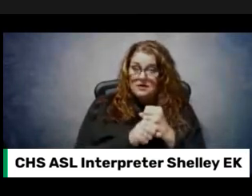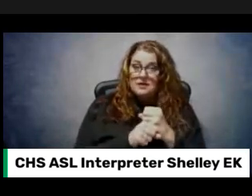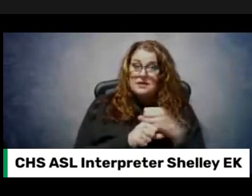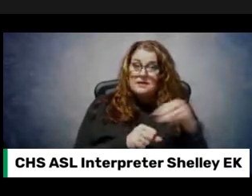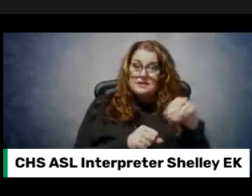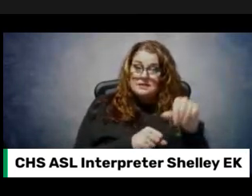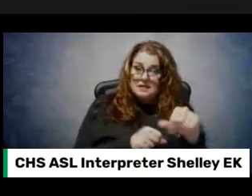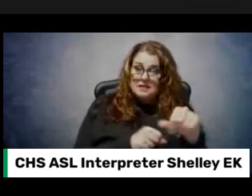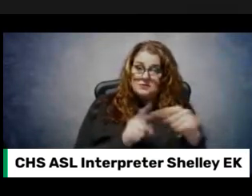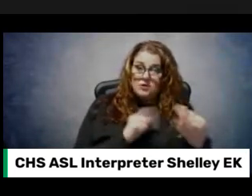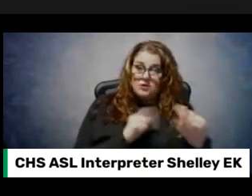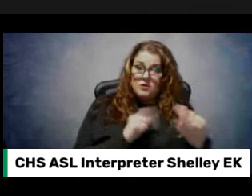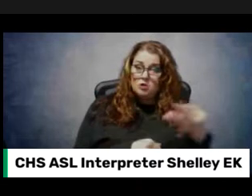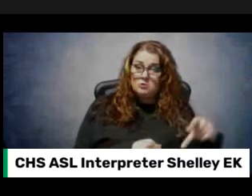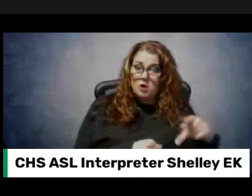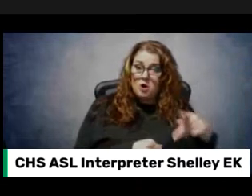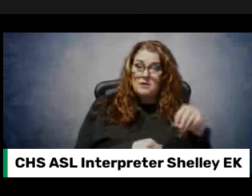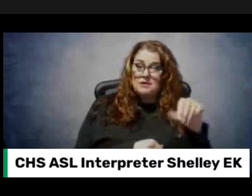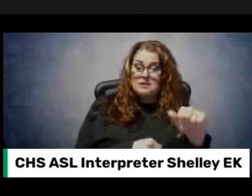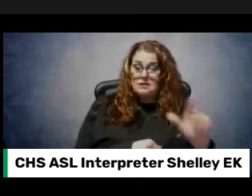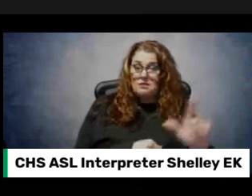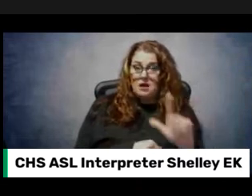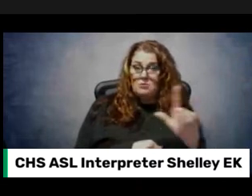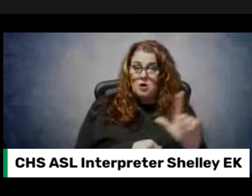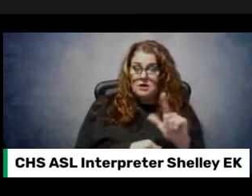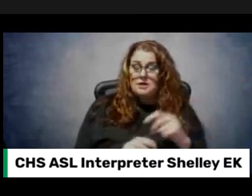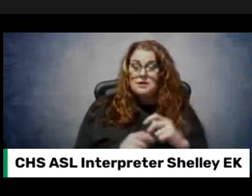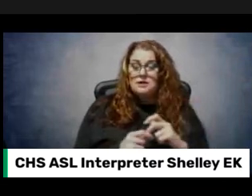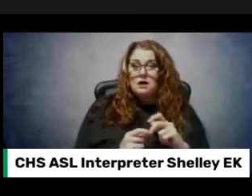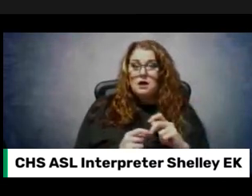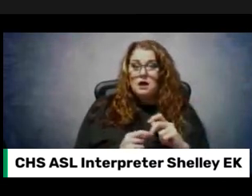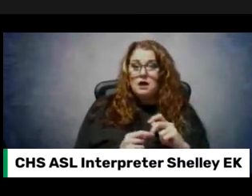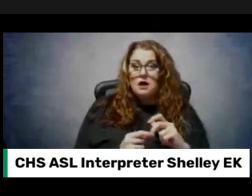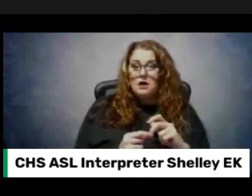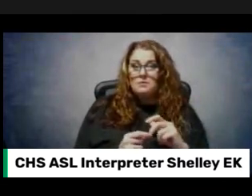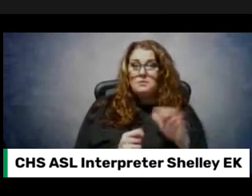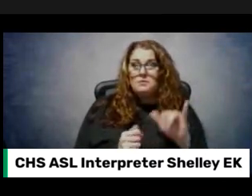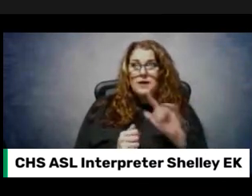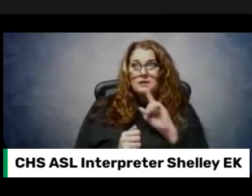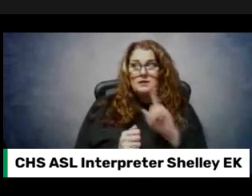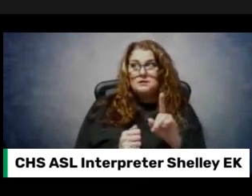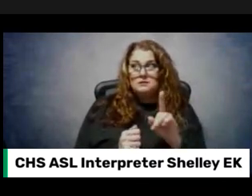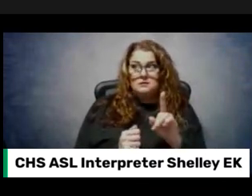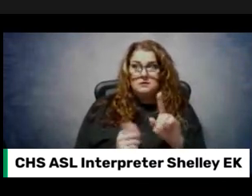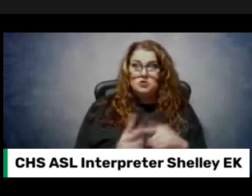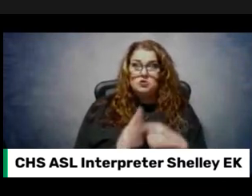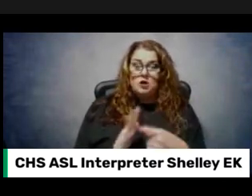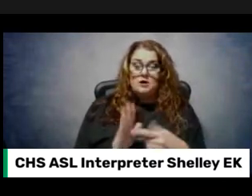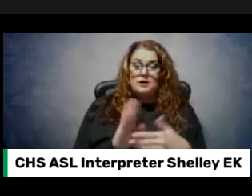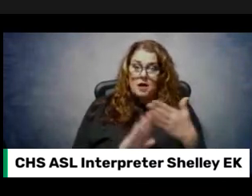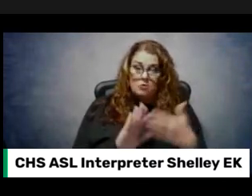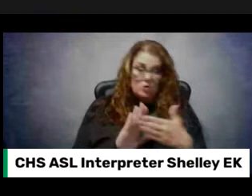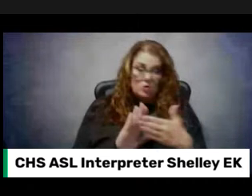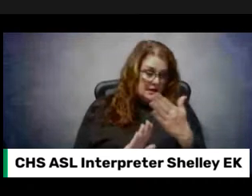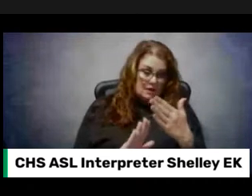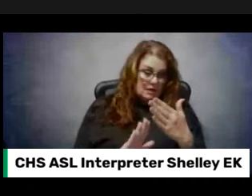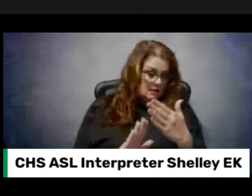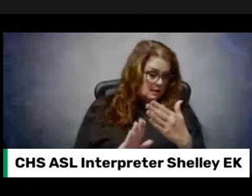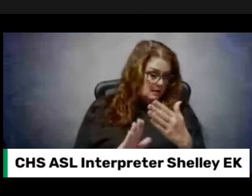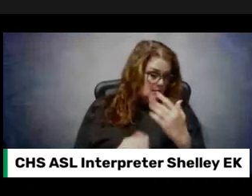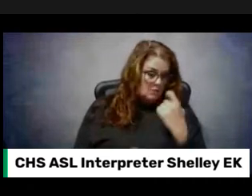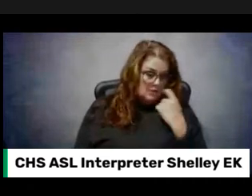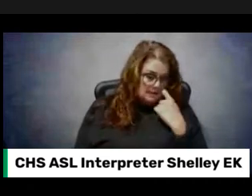from the Rogers Park Seed Library, that started operating fairly